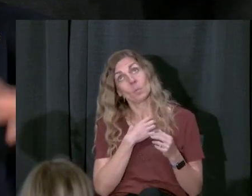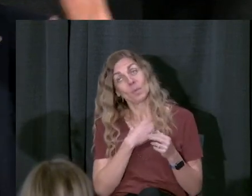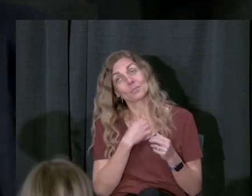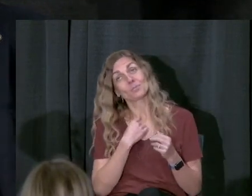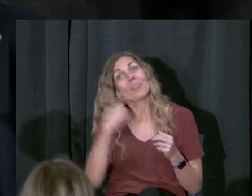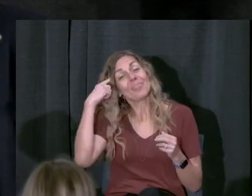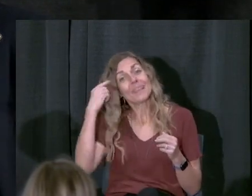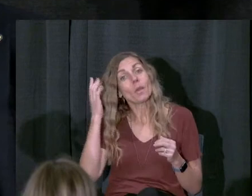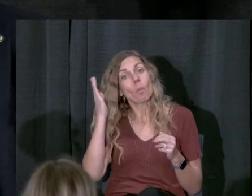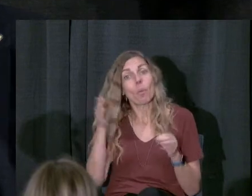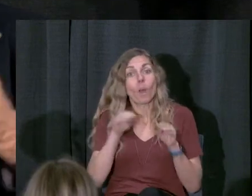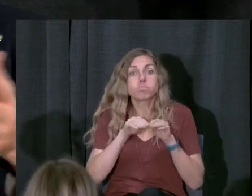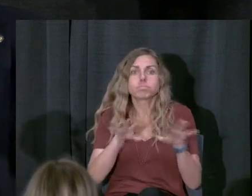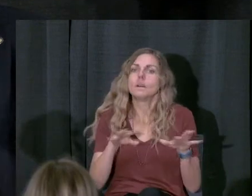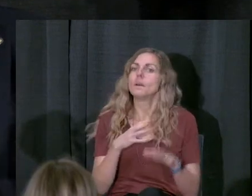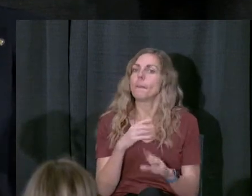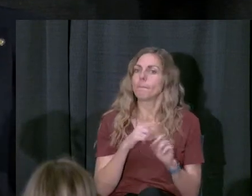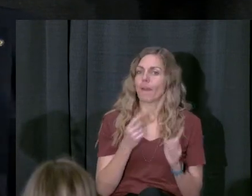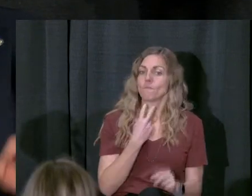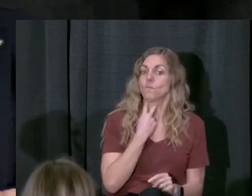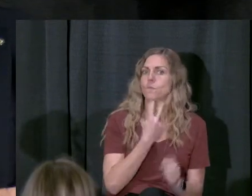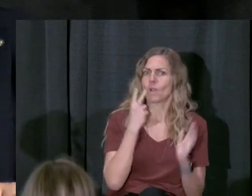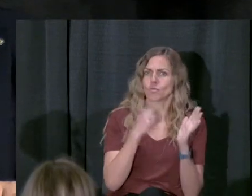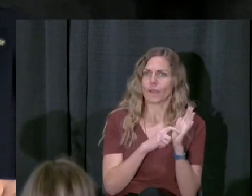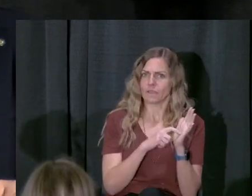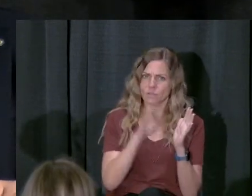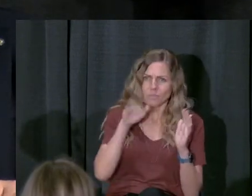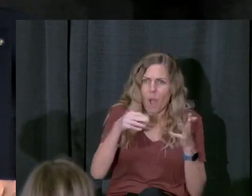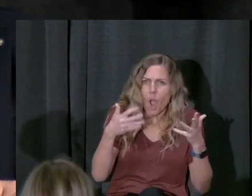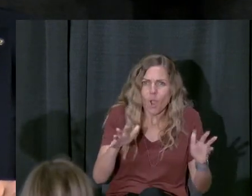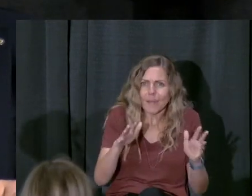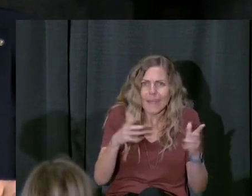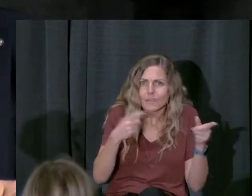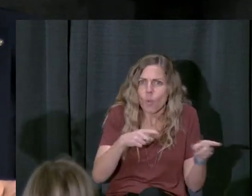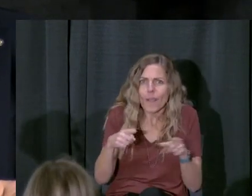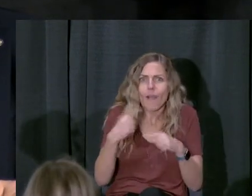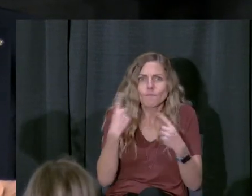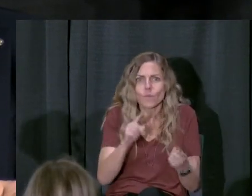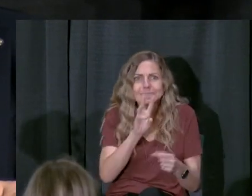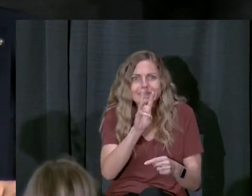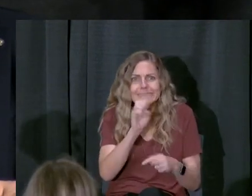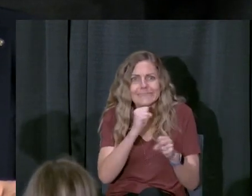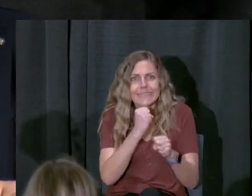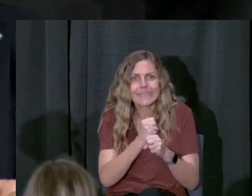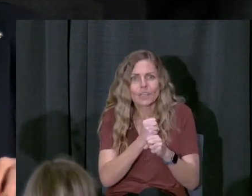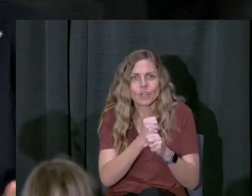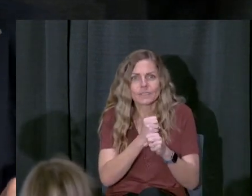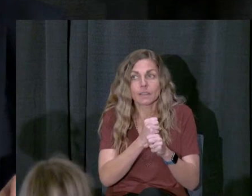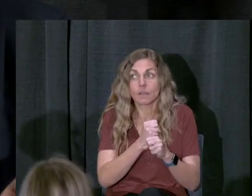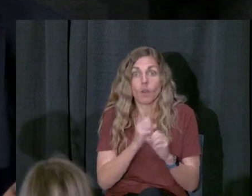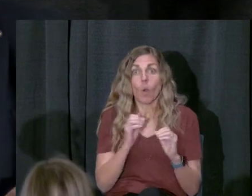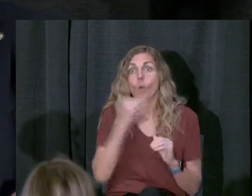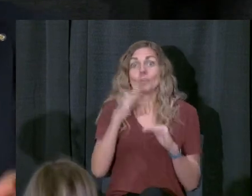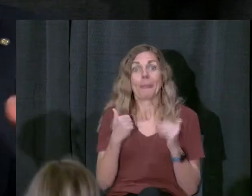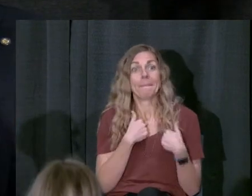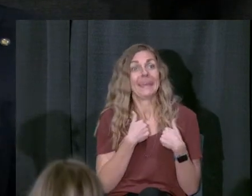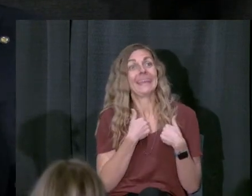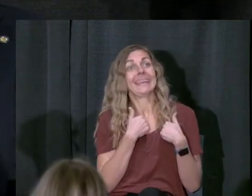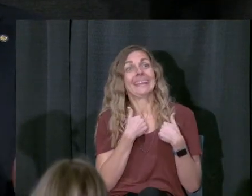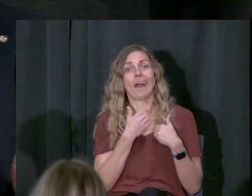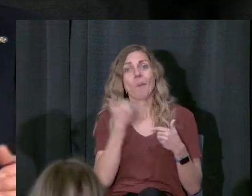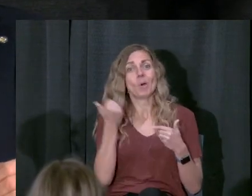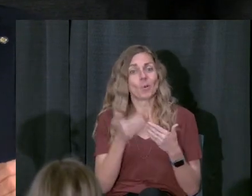like I said, voice recognition has been going on for 60 years, almost older than me, okay? And